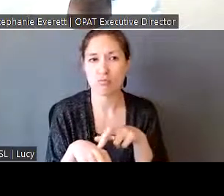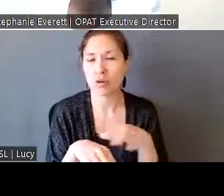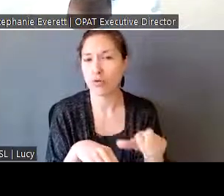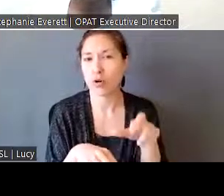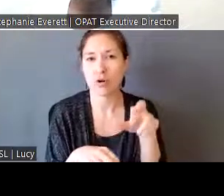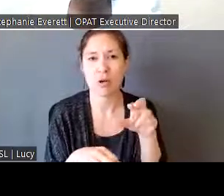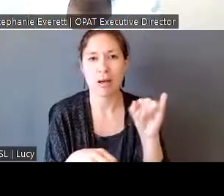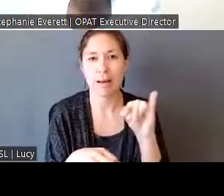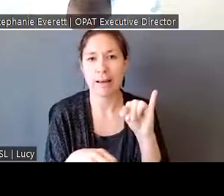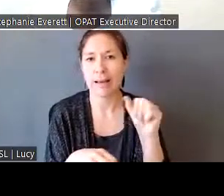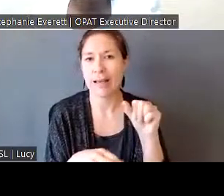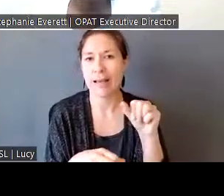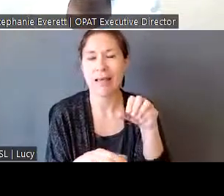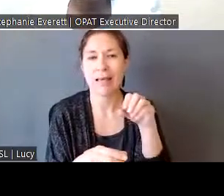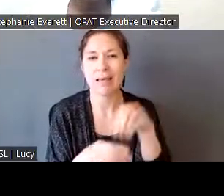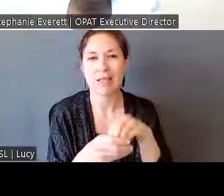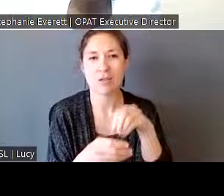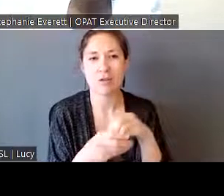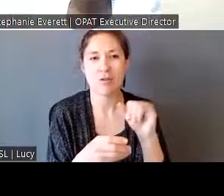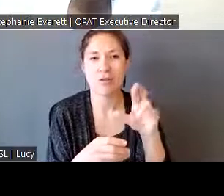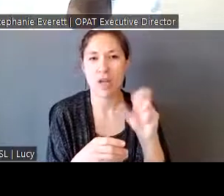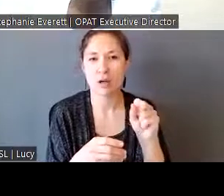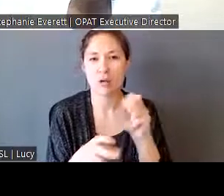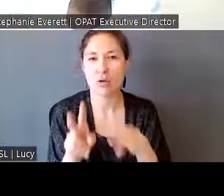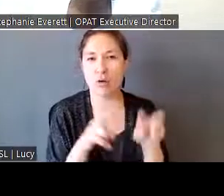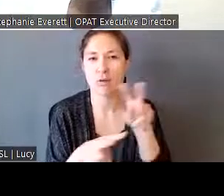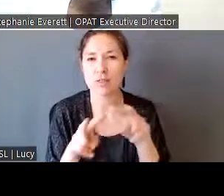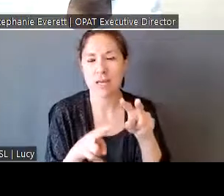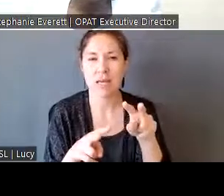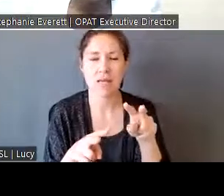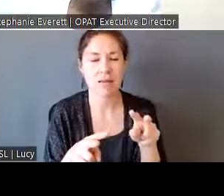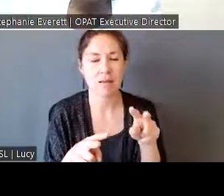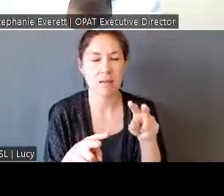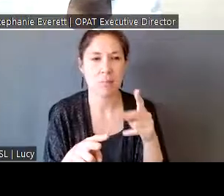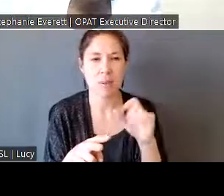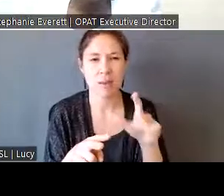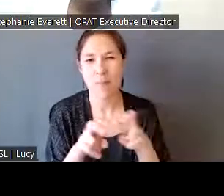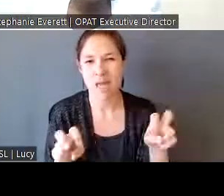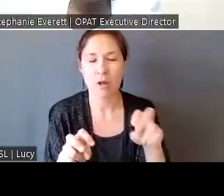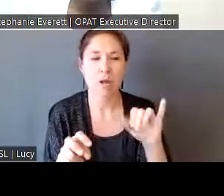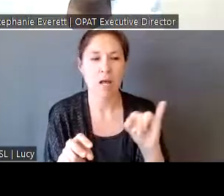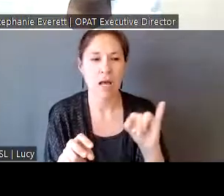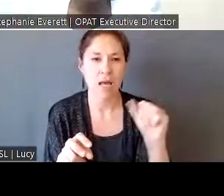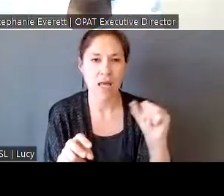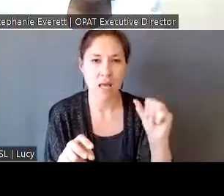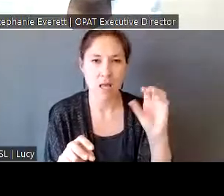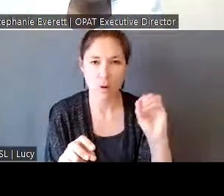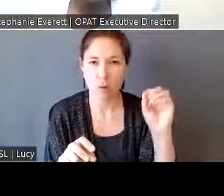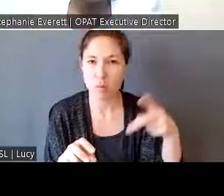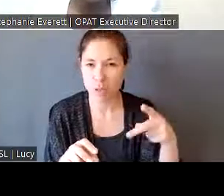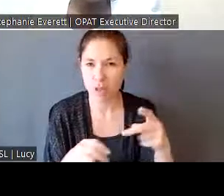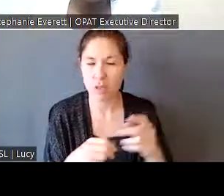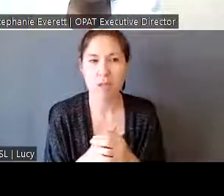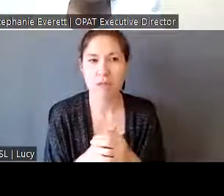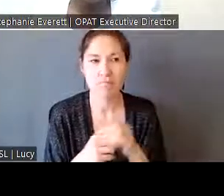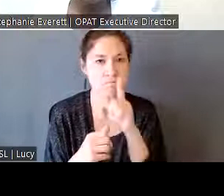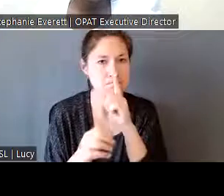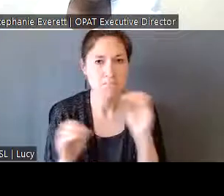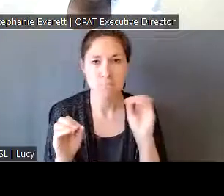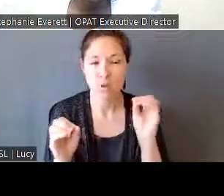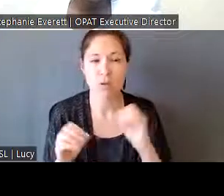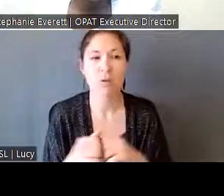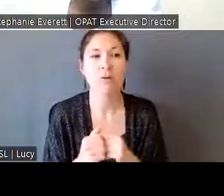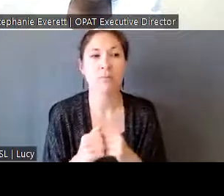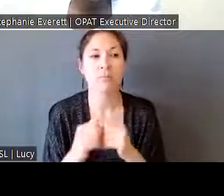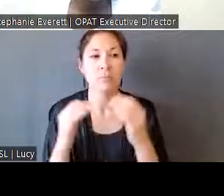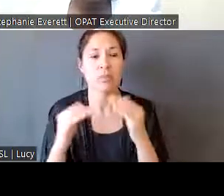Affairs Oversight Panel. We've had no disciplinary